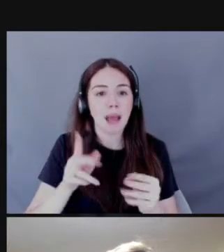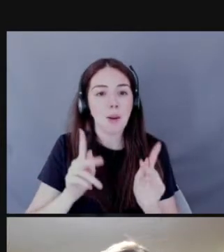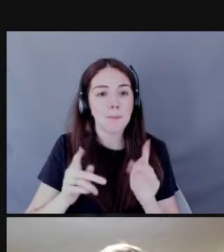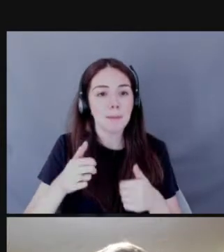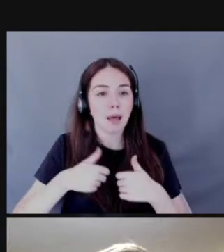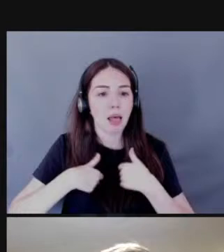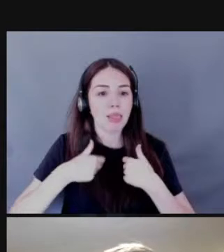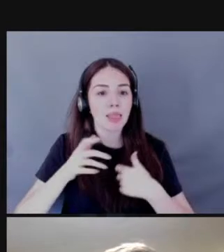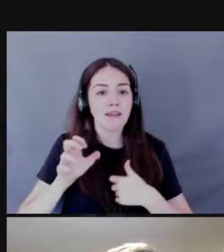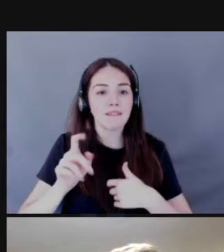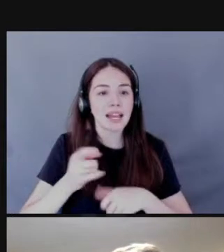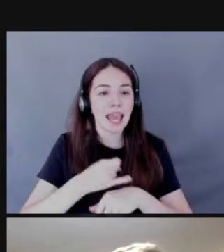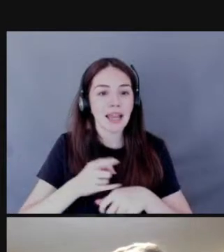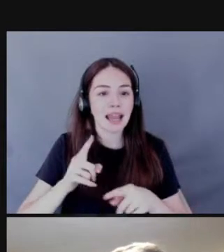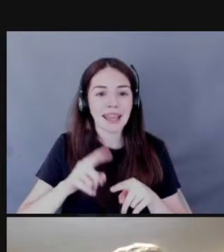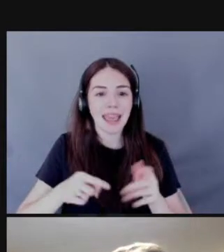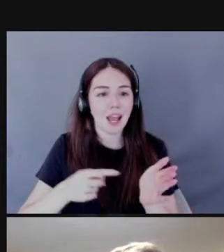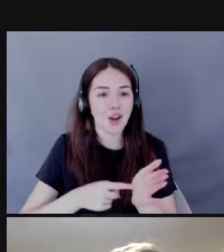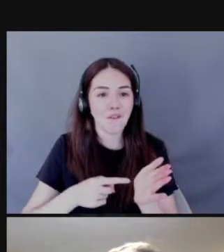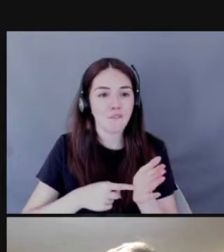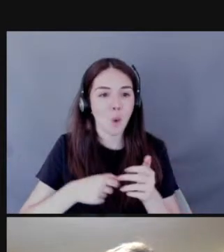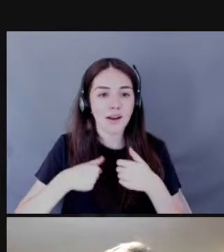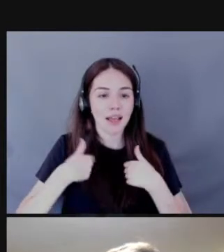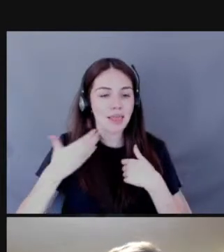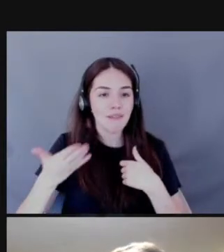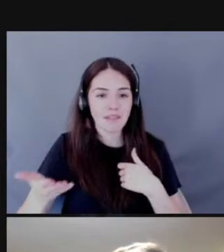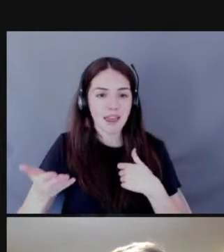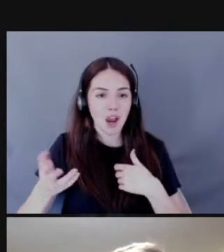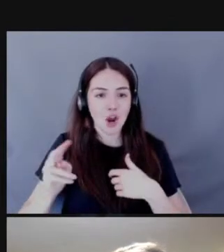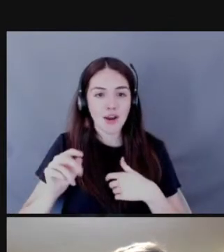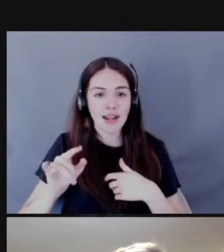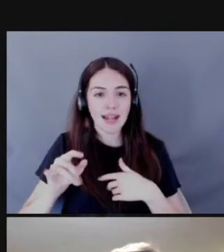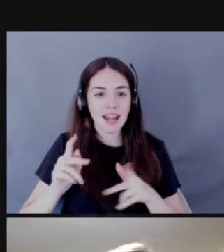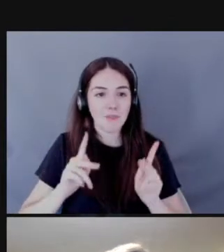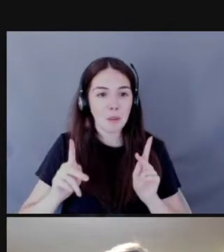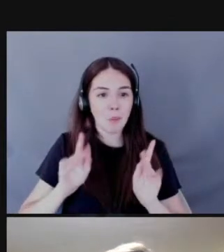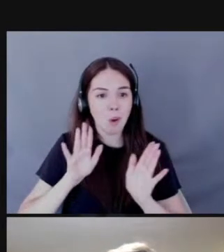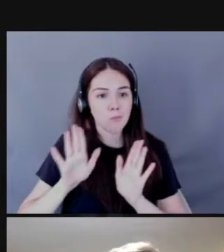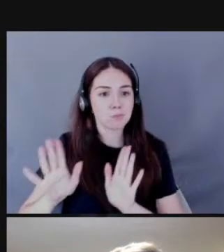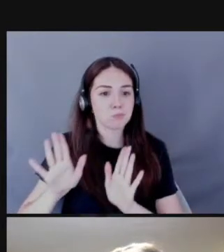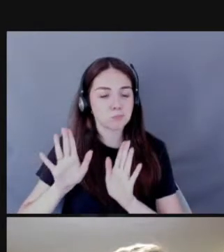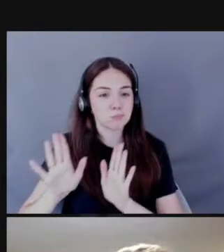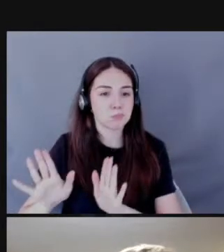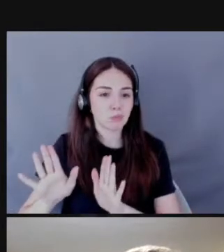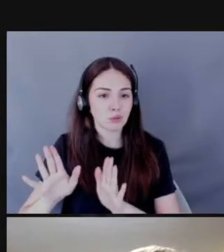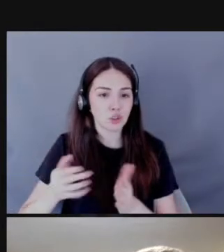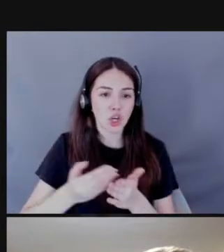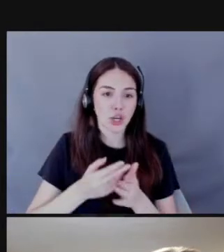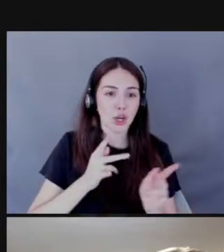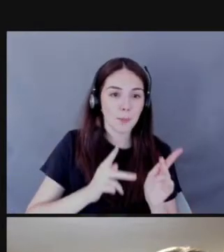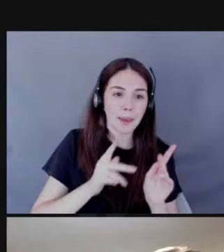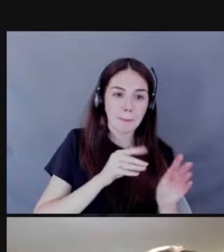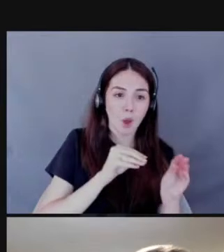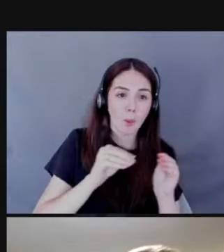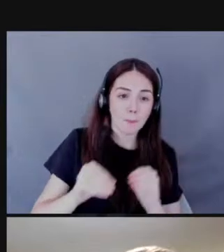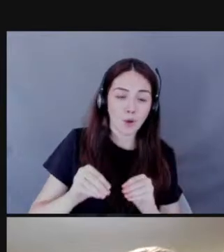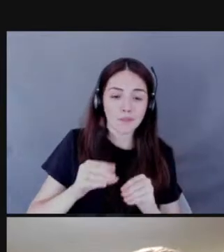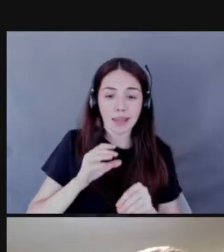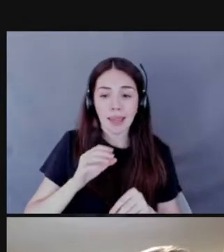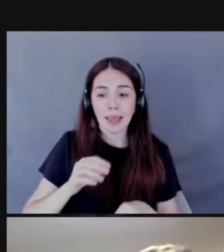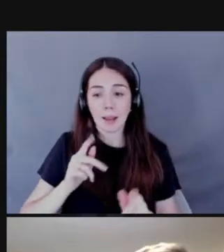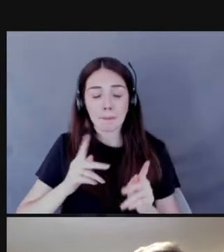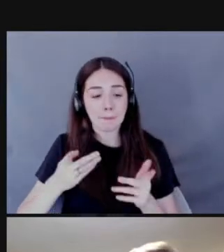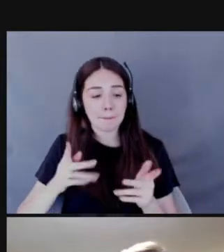can't afford to live there anymore. That natives are being gradually pushed out by newcomers. And it shouldn't